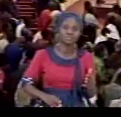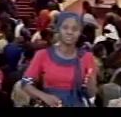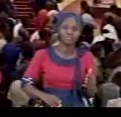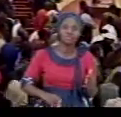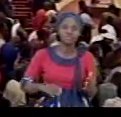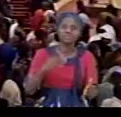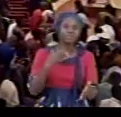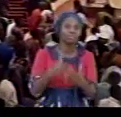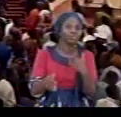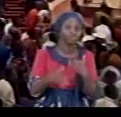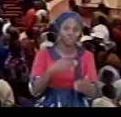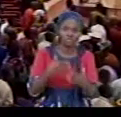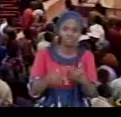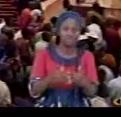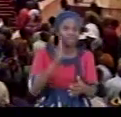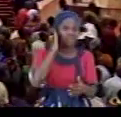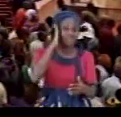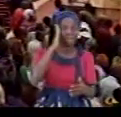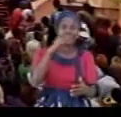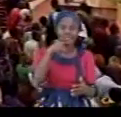Whosoever shall say,